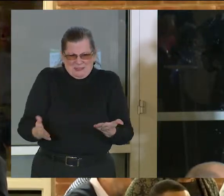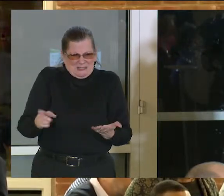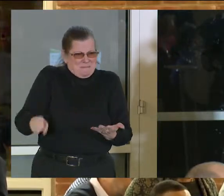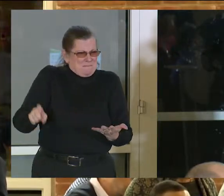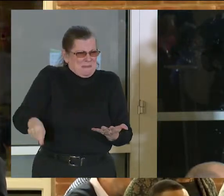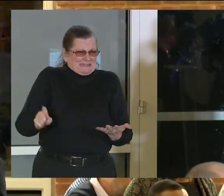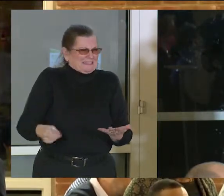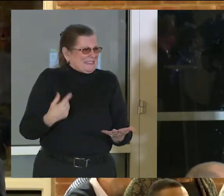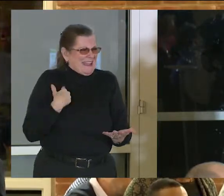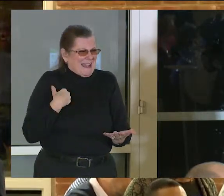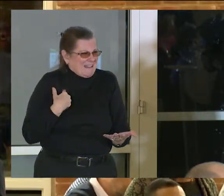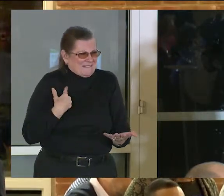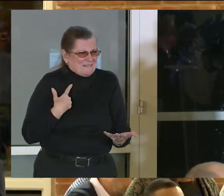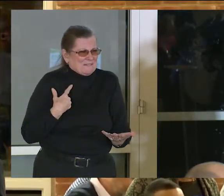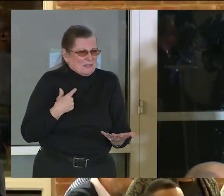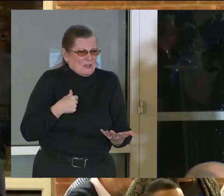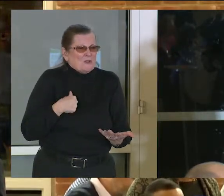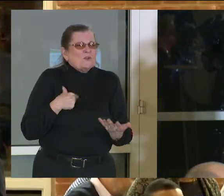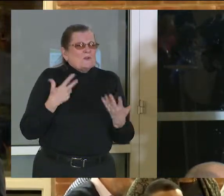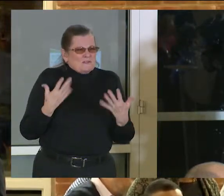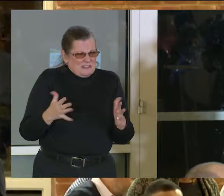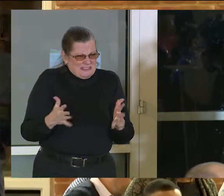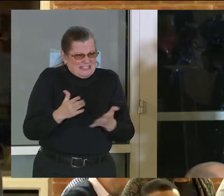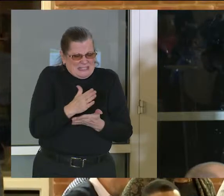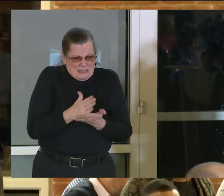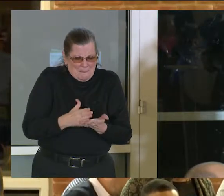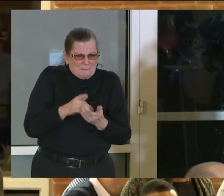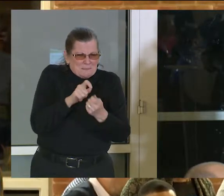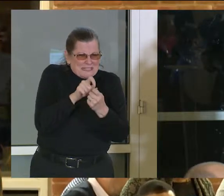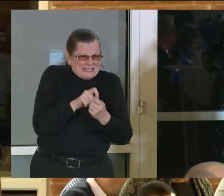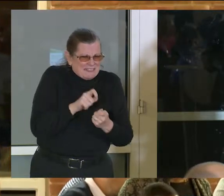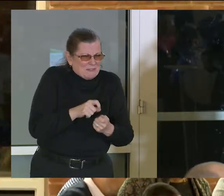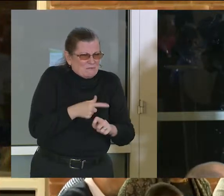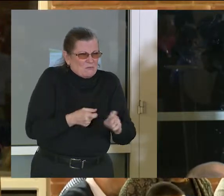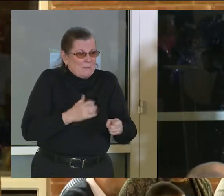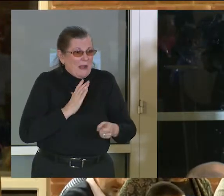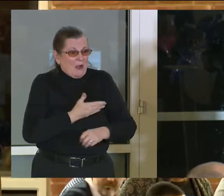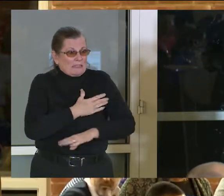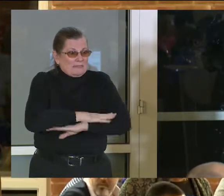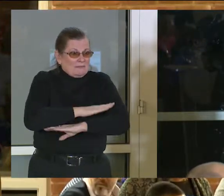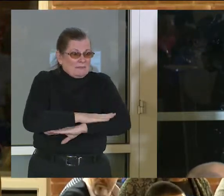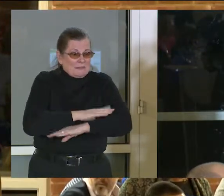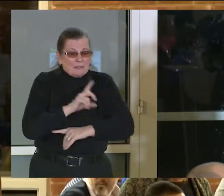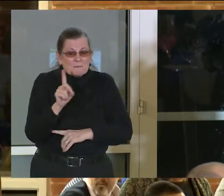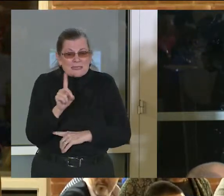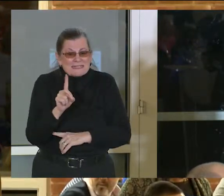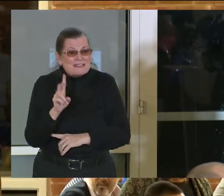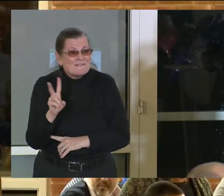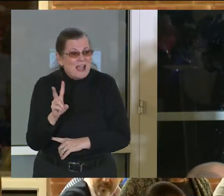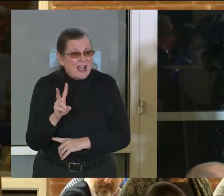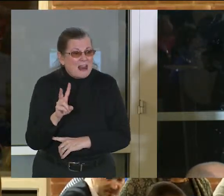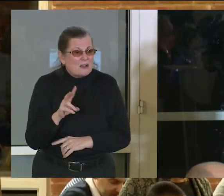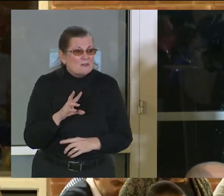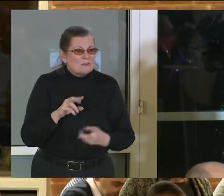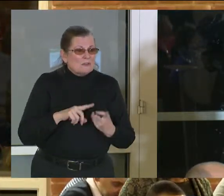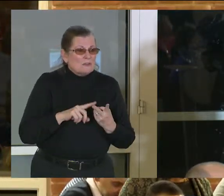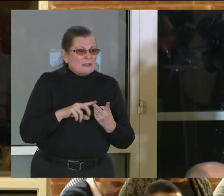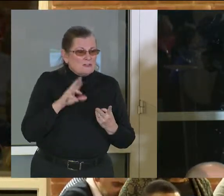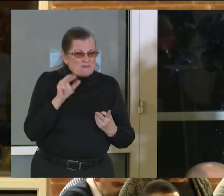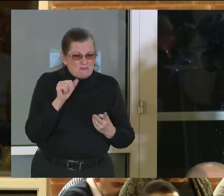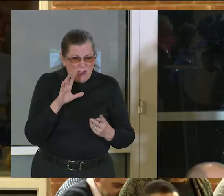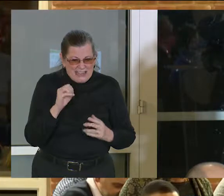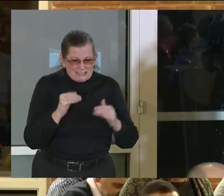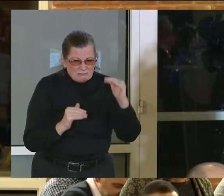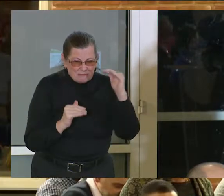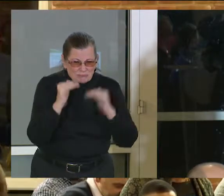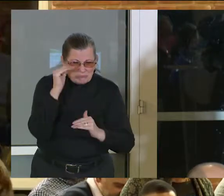issue-specific concerns at our tables, from domestic violence to racial disparities to immigration to mental health and